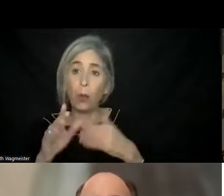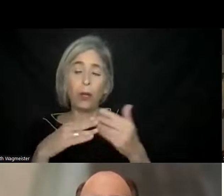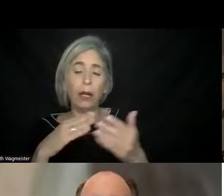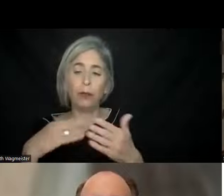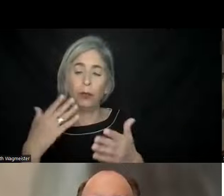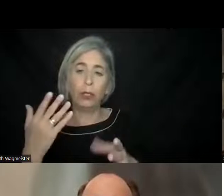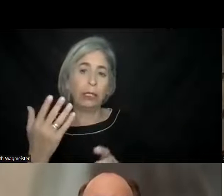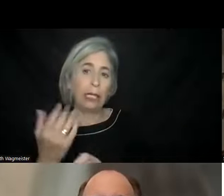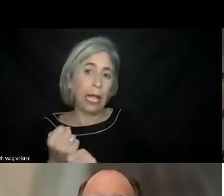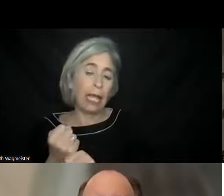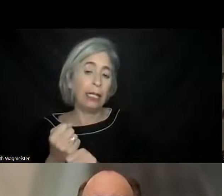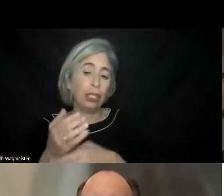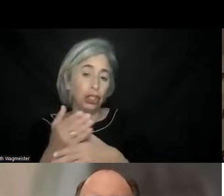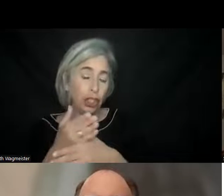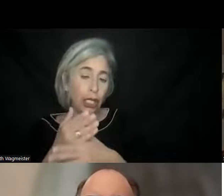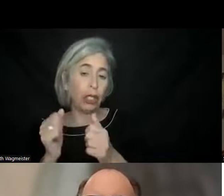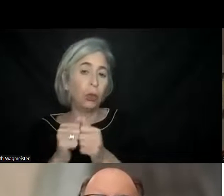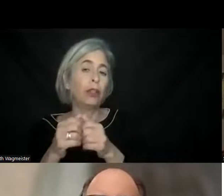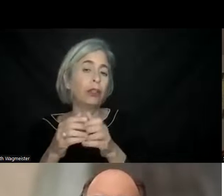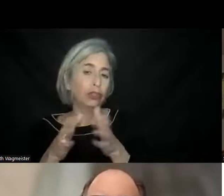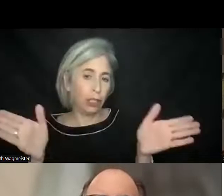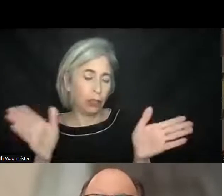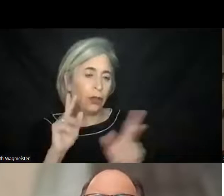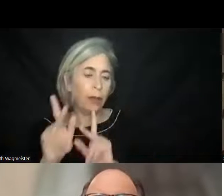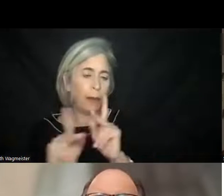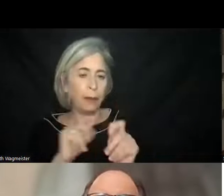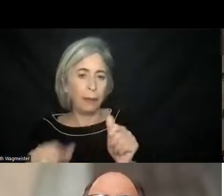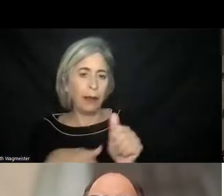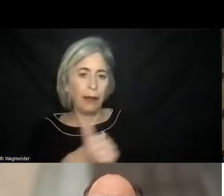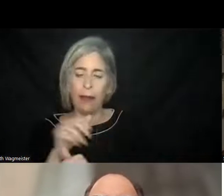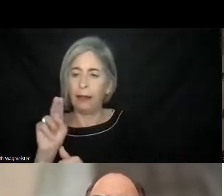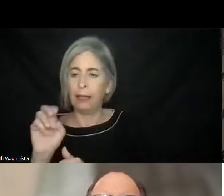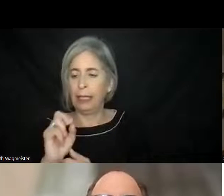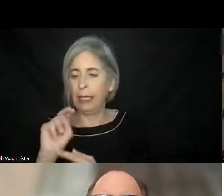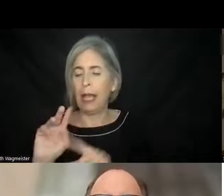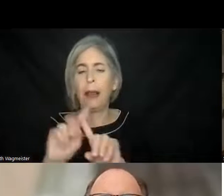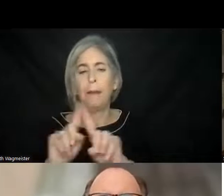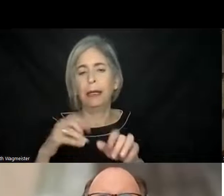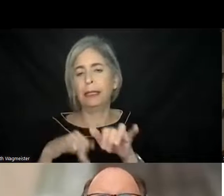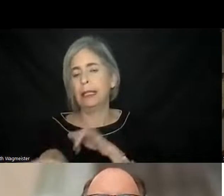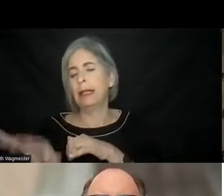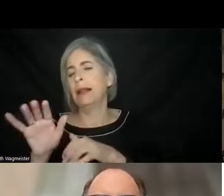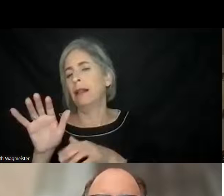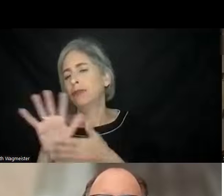share with the joint working group, of course, with the people behind the EN, but it's still a little bit early.